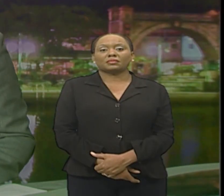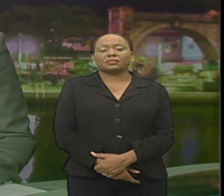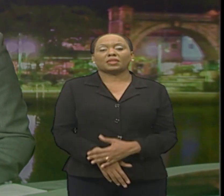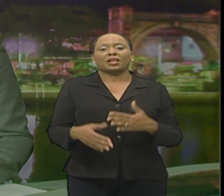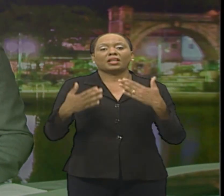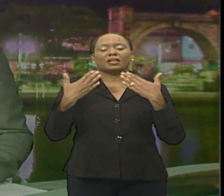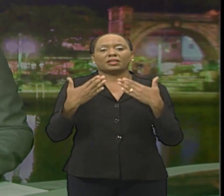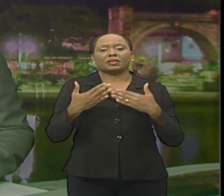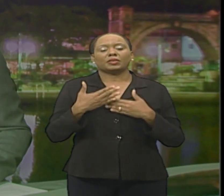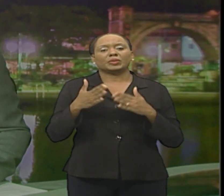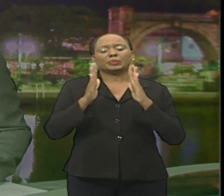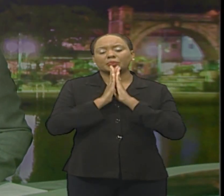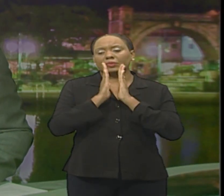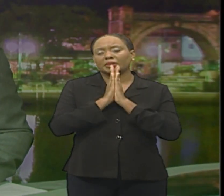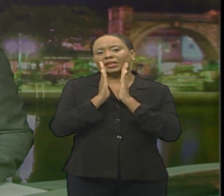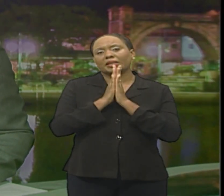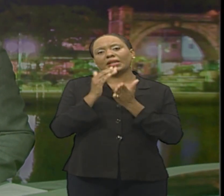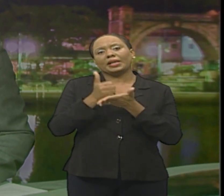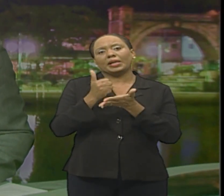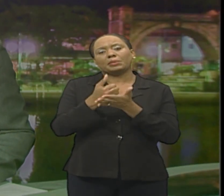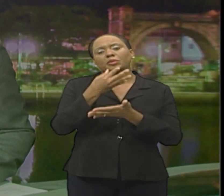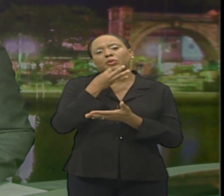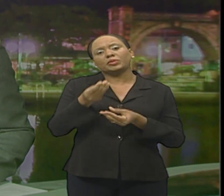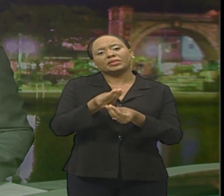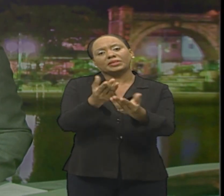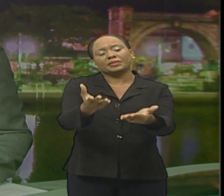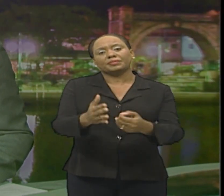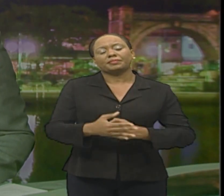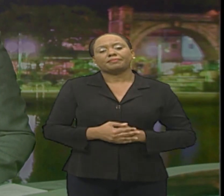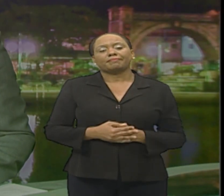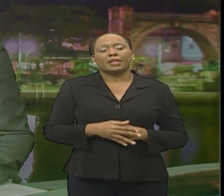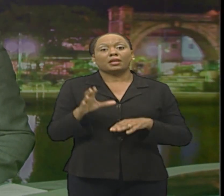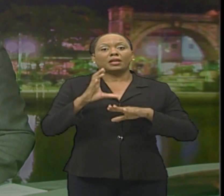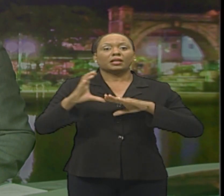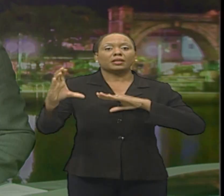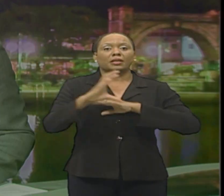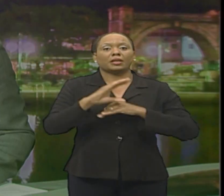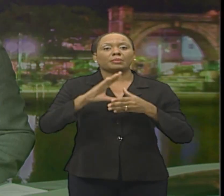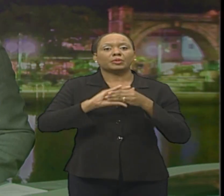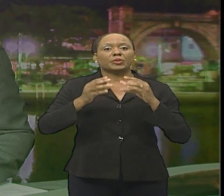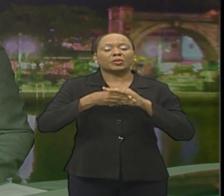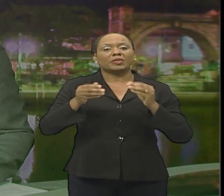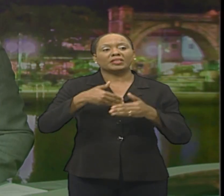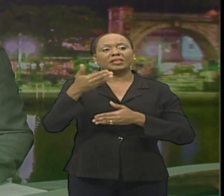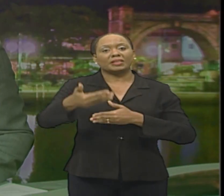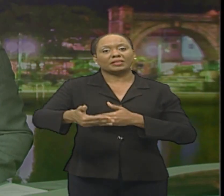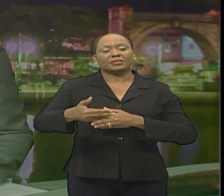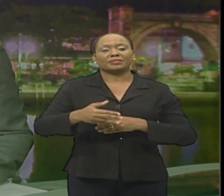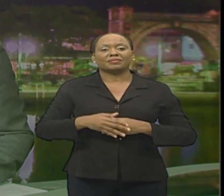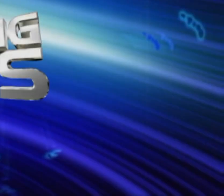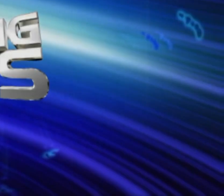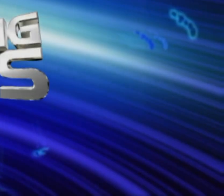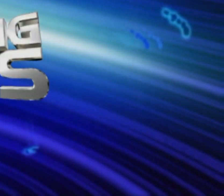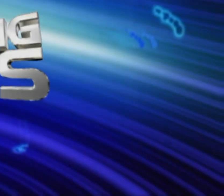Thanks, Lisa. We certainly pray that they get that help coming soon. Well, still to come, a look at some of the stories making headlines across the